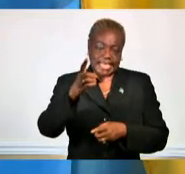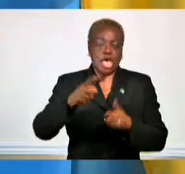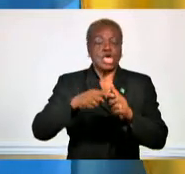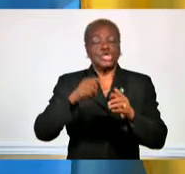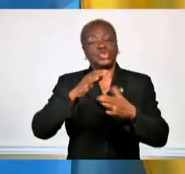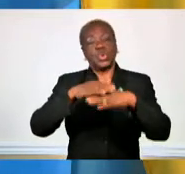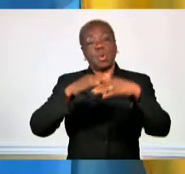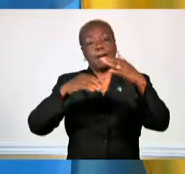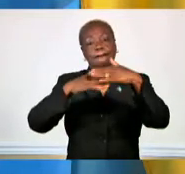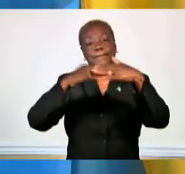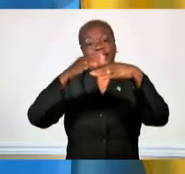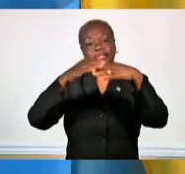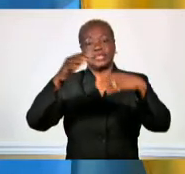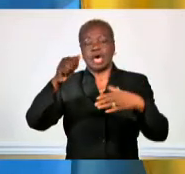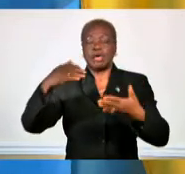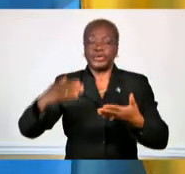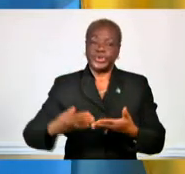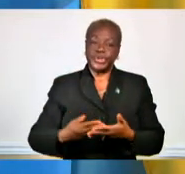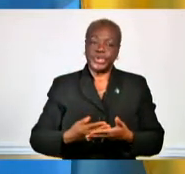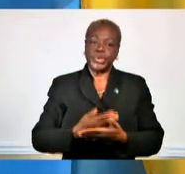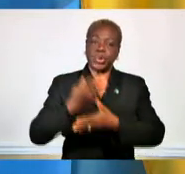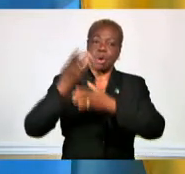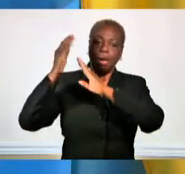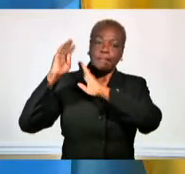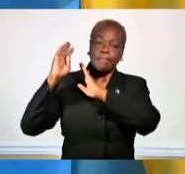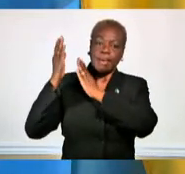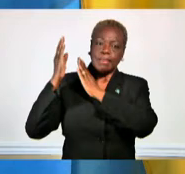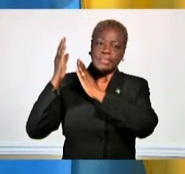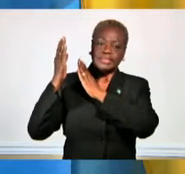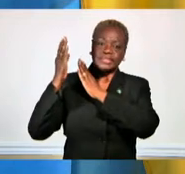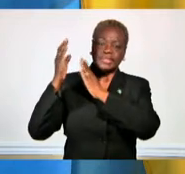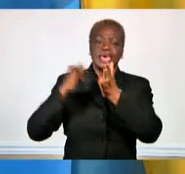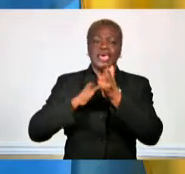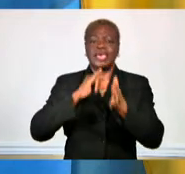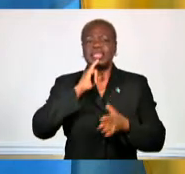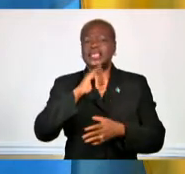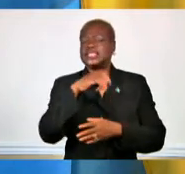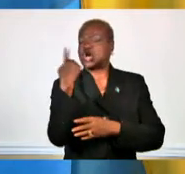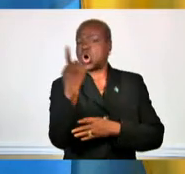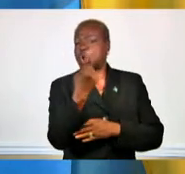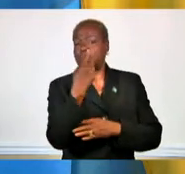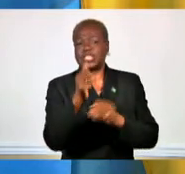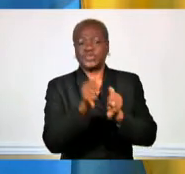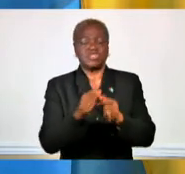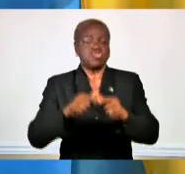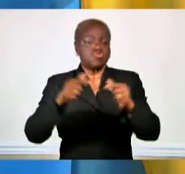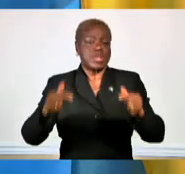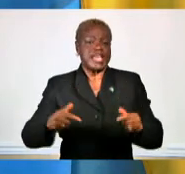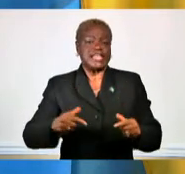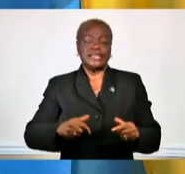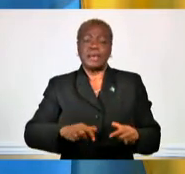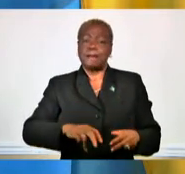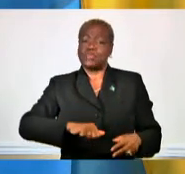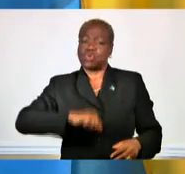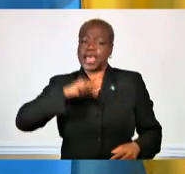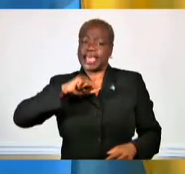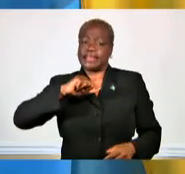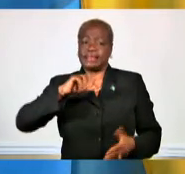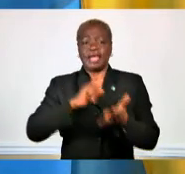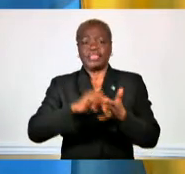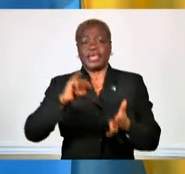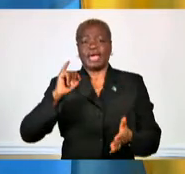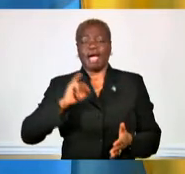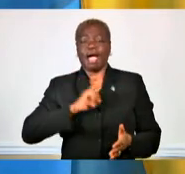build a new Bahamas. It is always with great pride that I address